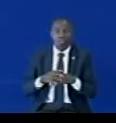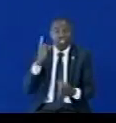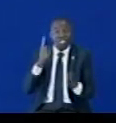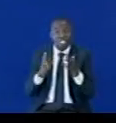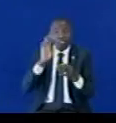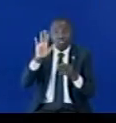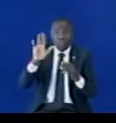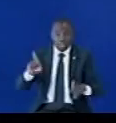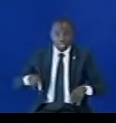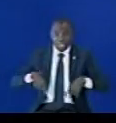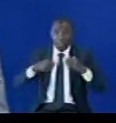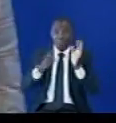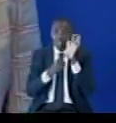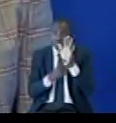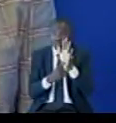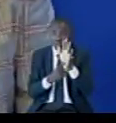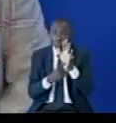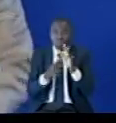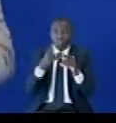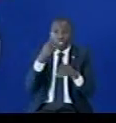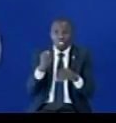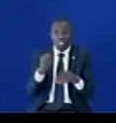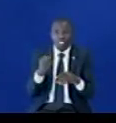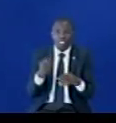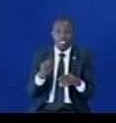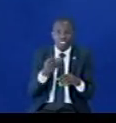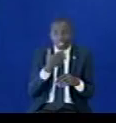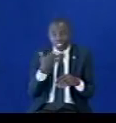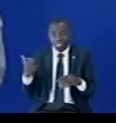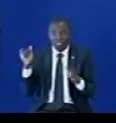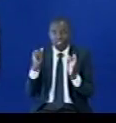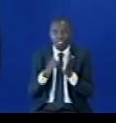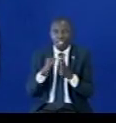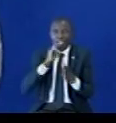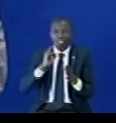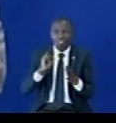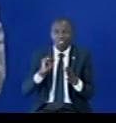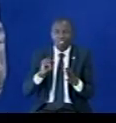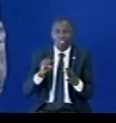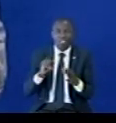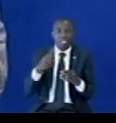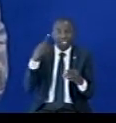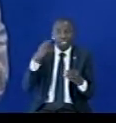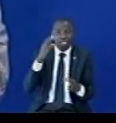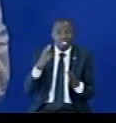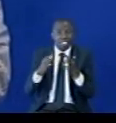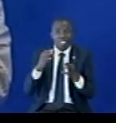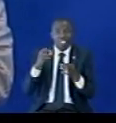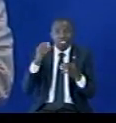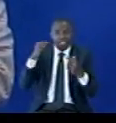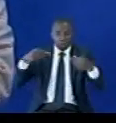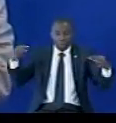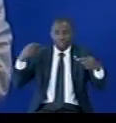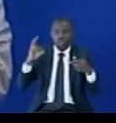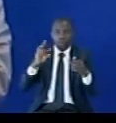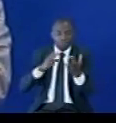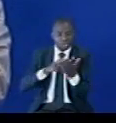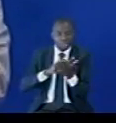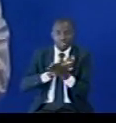shows, depicts, demonstrates the opposite of righteousness,